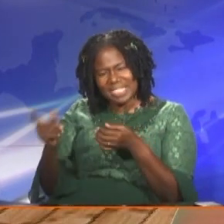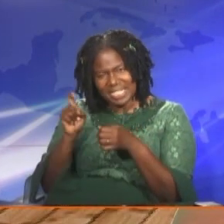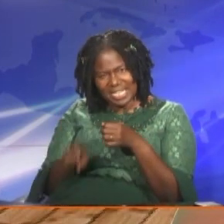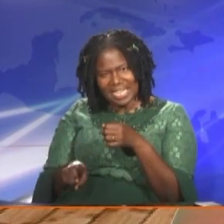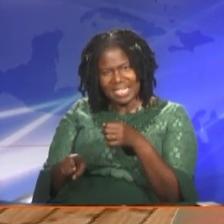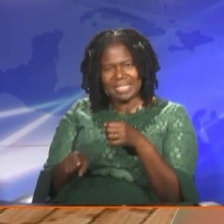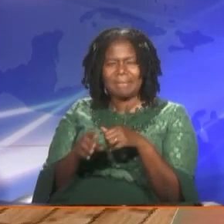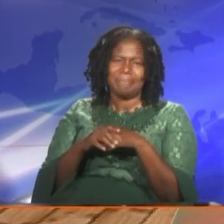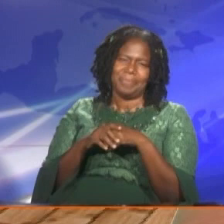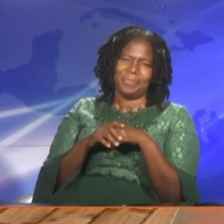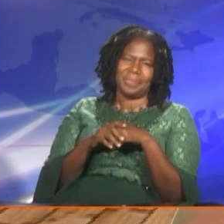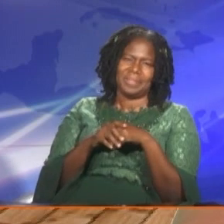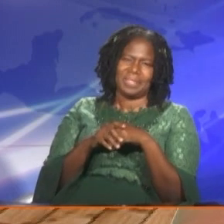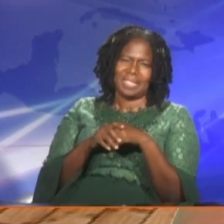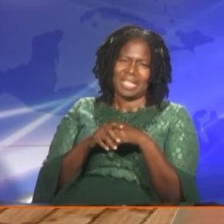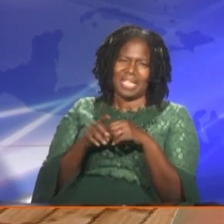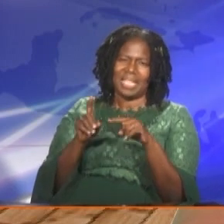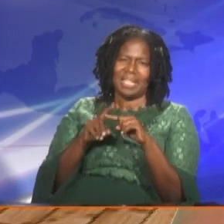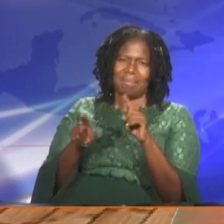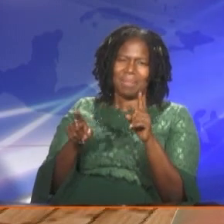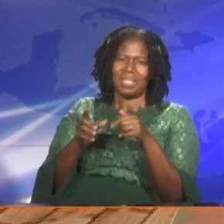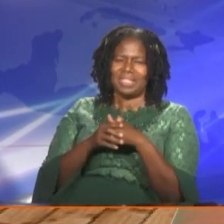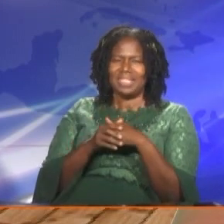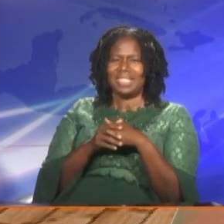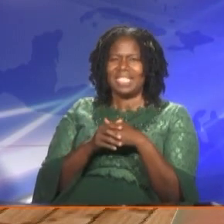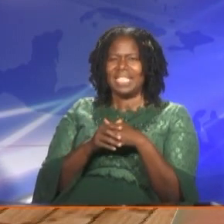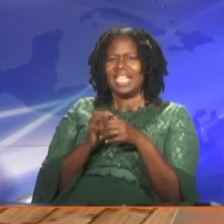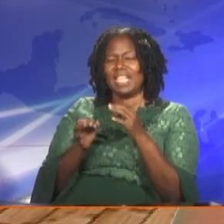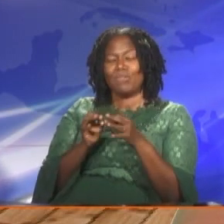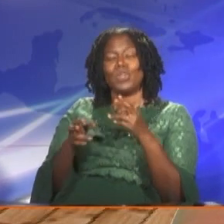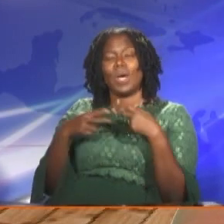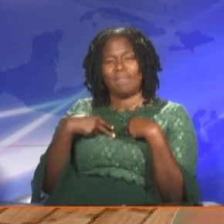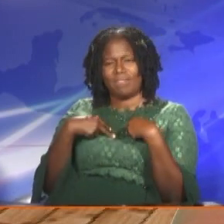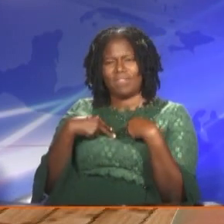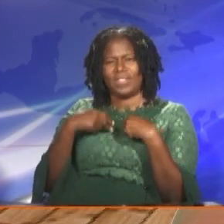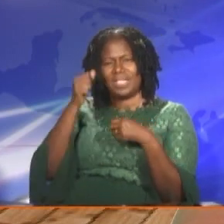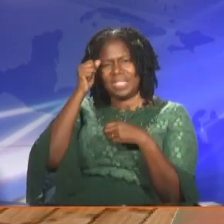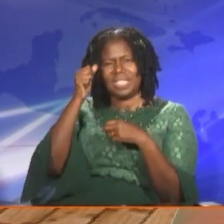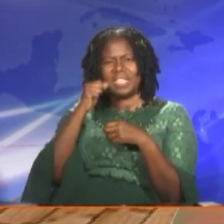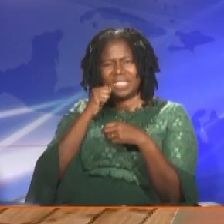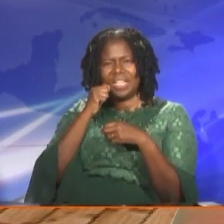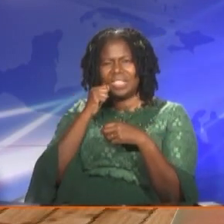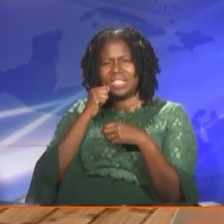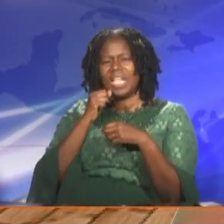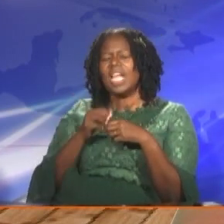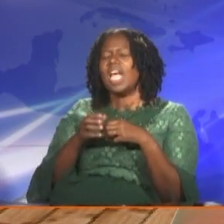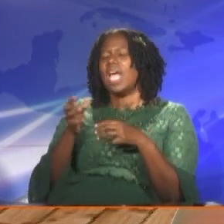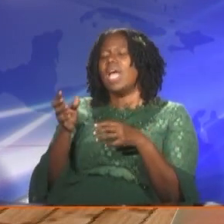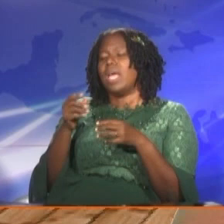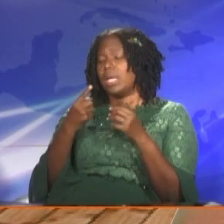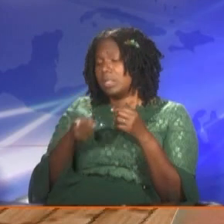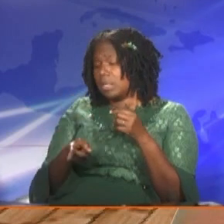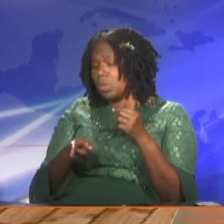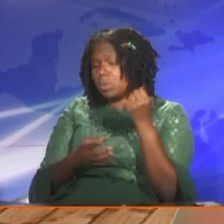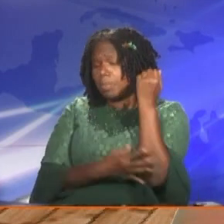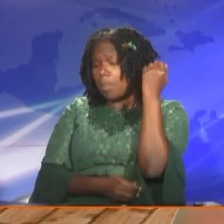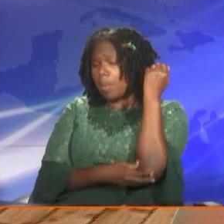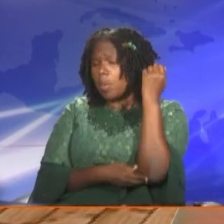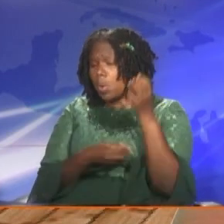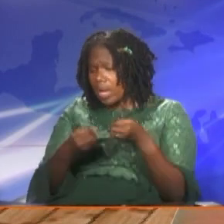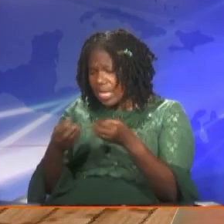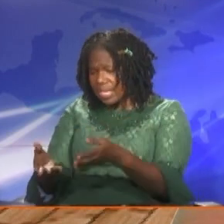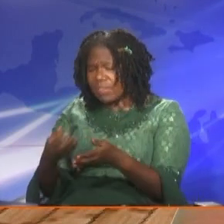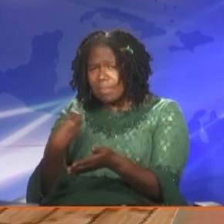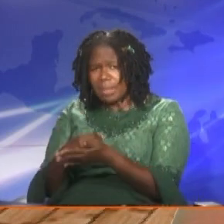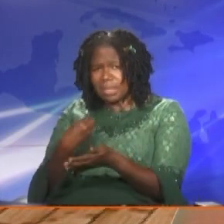poor adult and you take a bunch of money and give it to him, he can utilize that for his own well-being and probably raise himself out